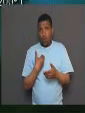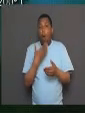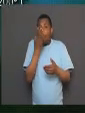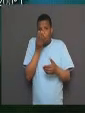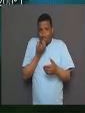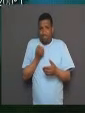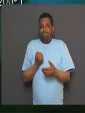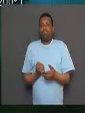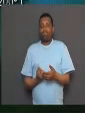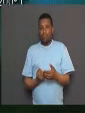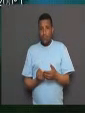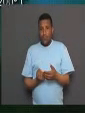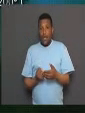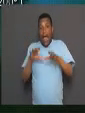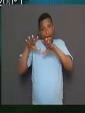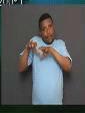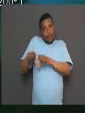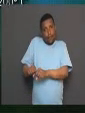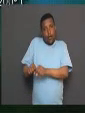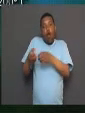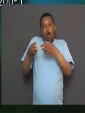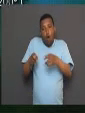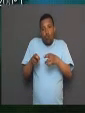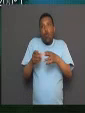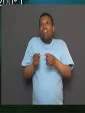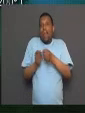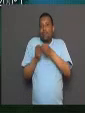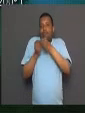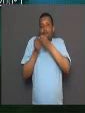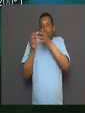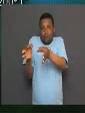absorbed, held, or conducted.